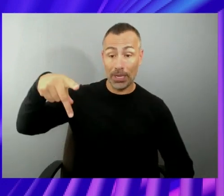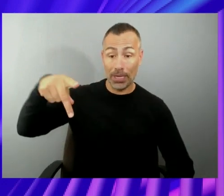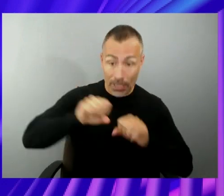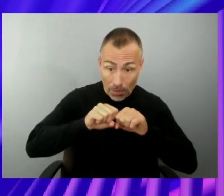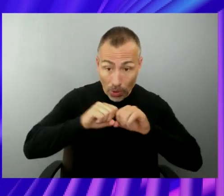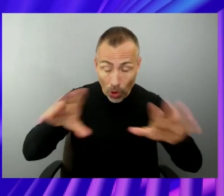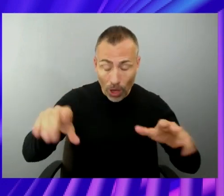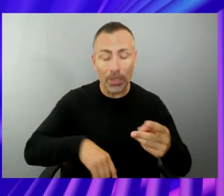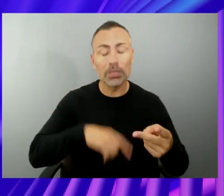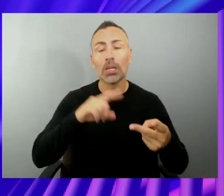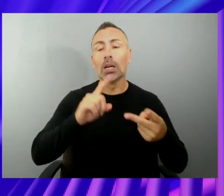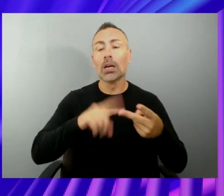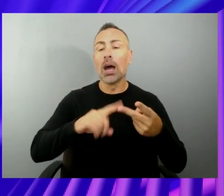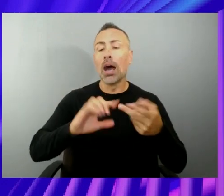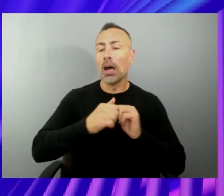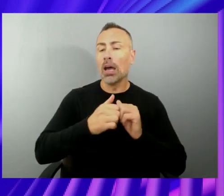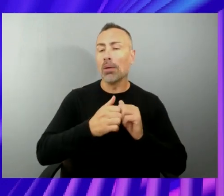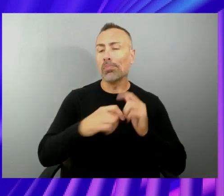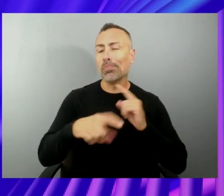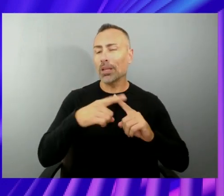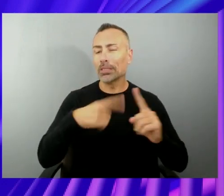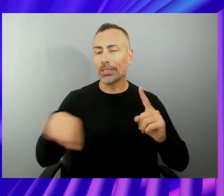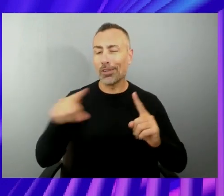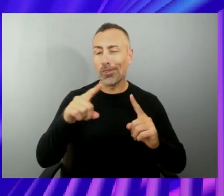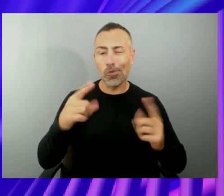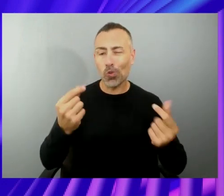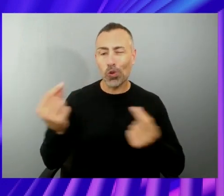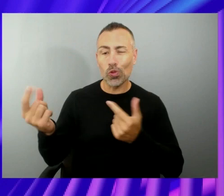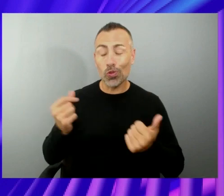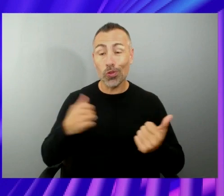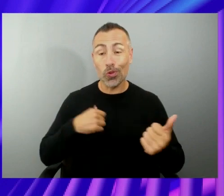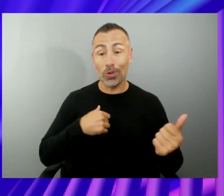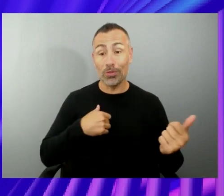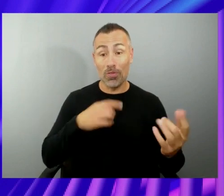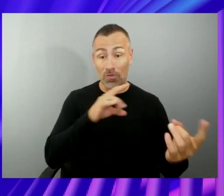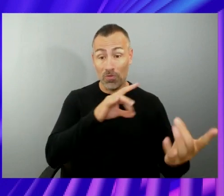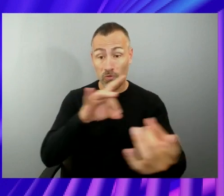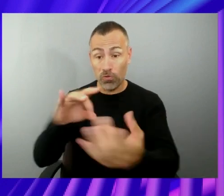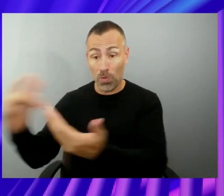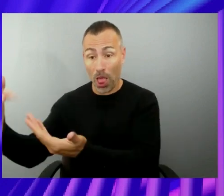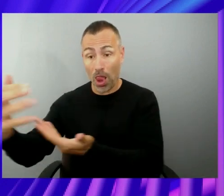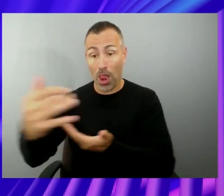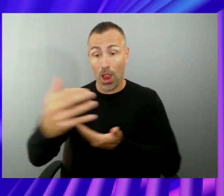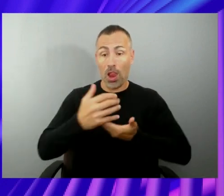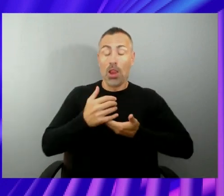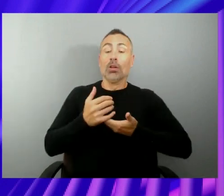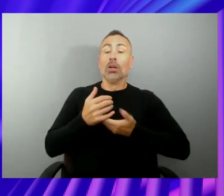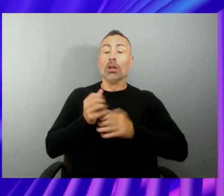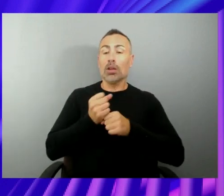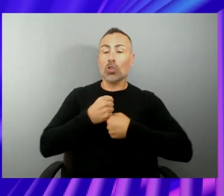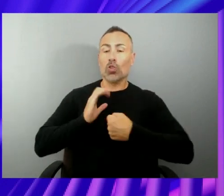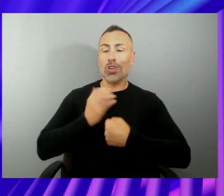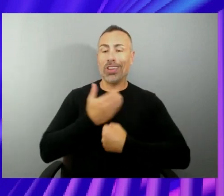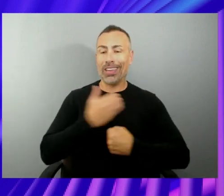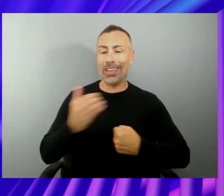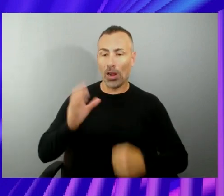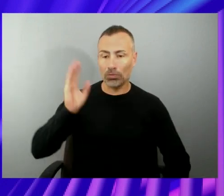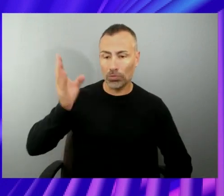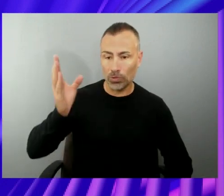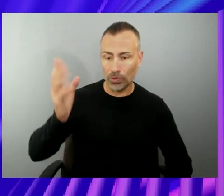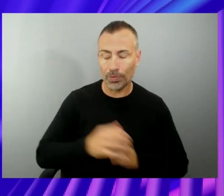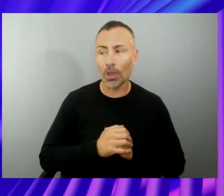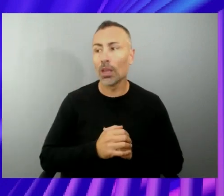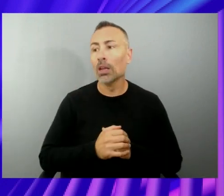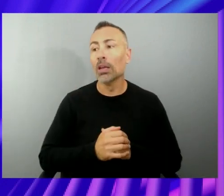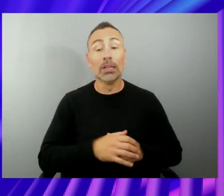actually receive feedback to create these episodes, and actually that's one of the ways that we generate the ideas of each episode is actually from